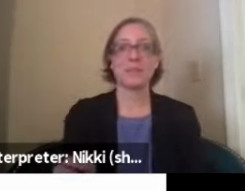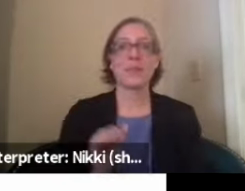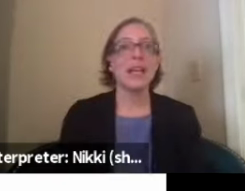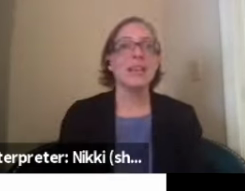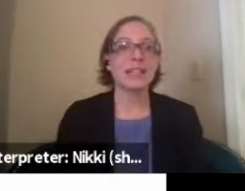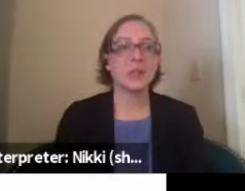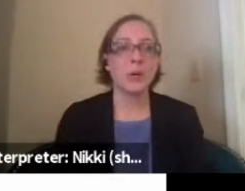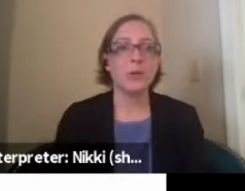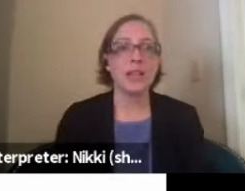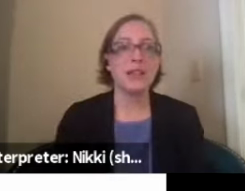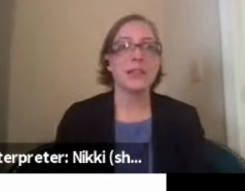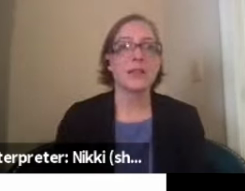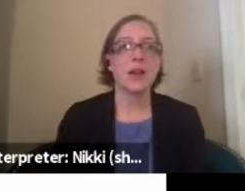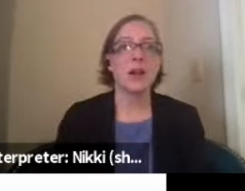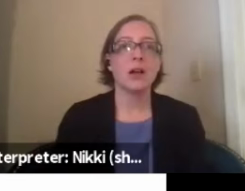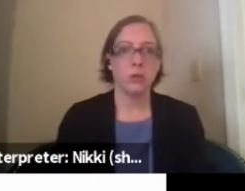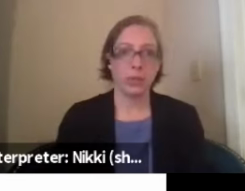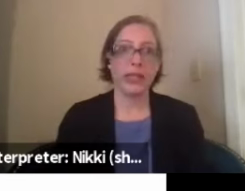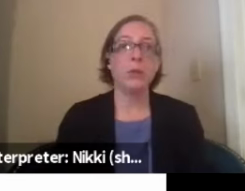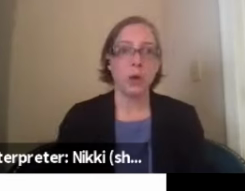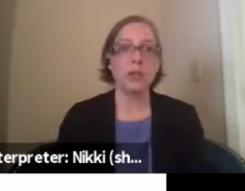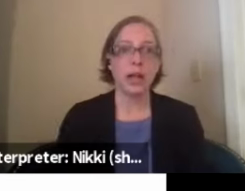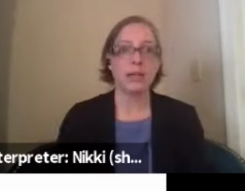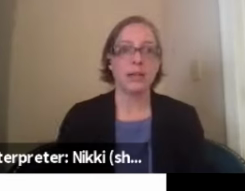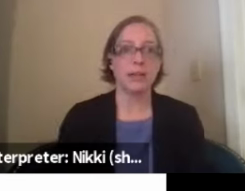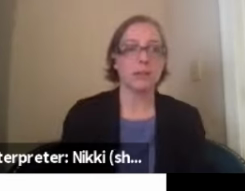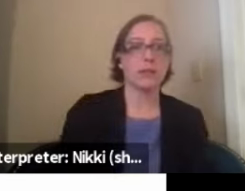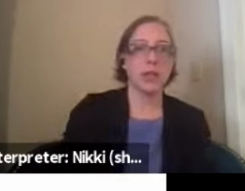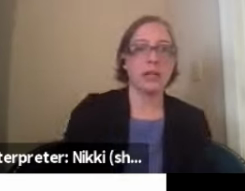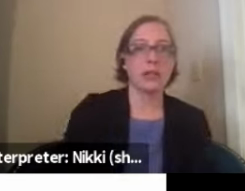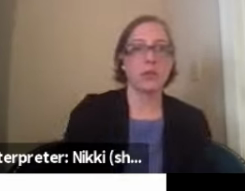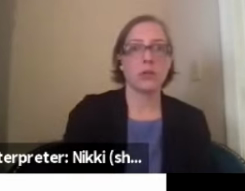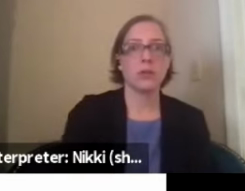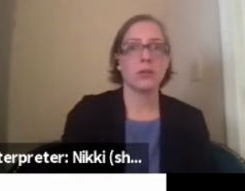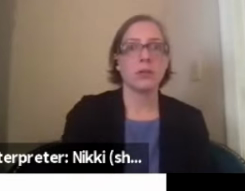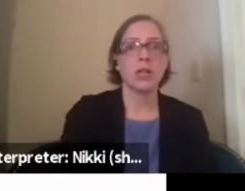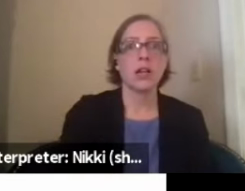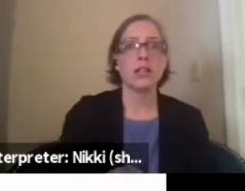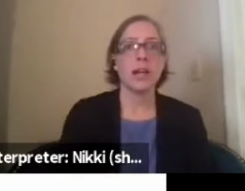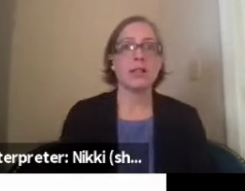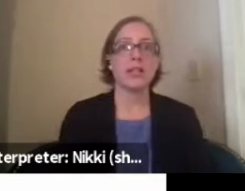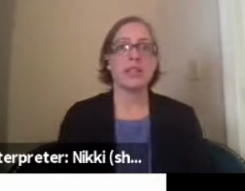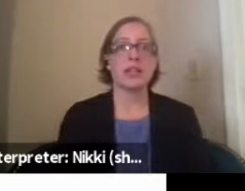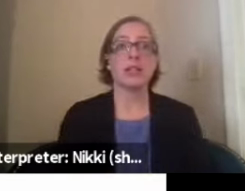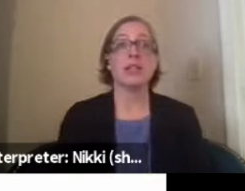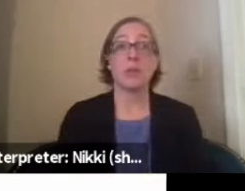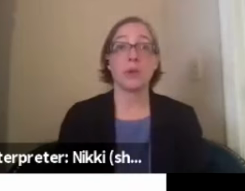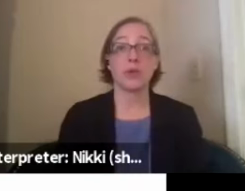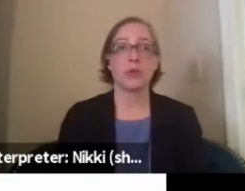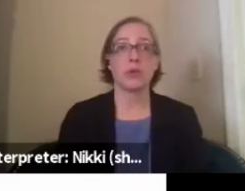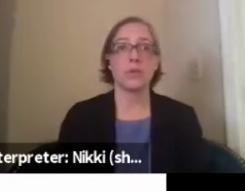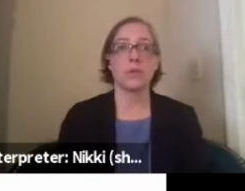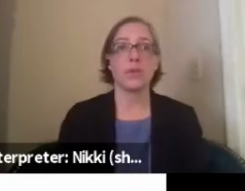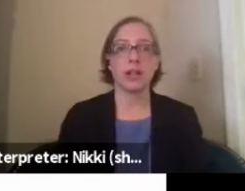Okay, next quote says, only one class in high school talked about safe sex, not